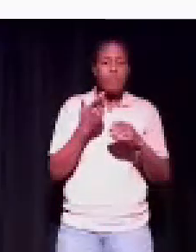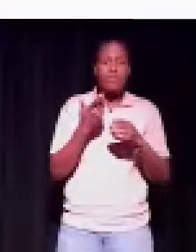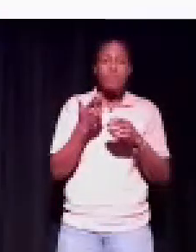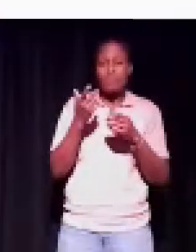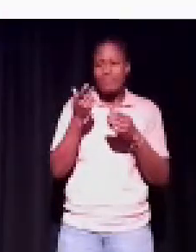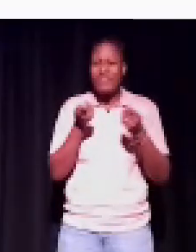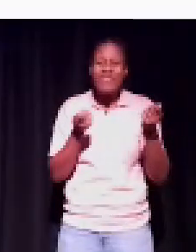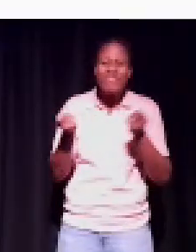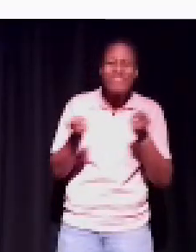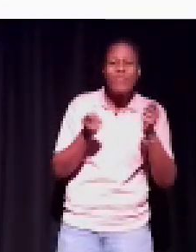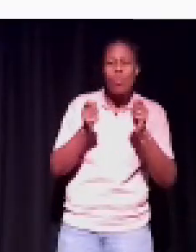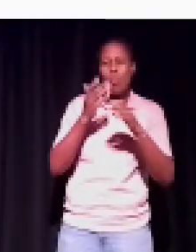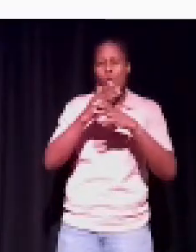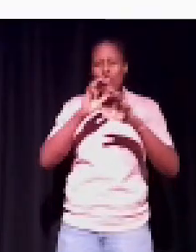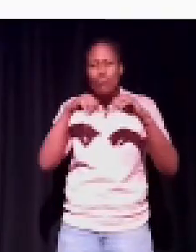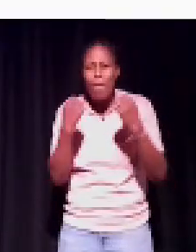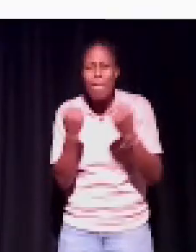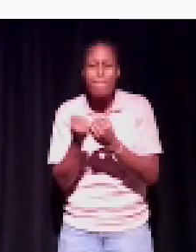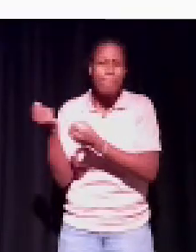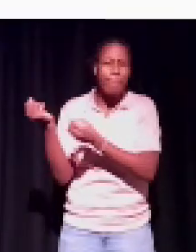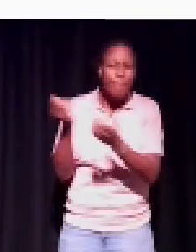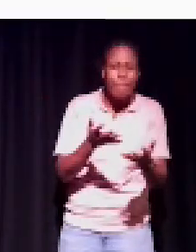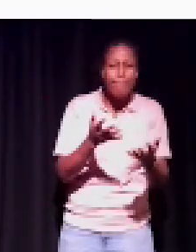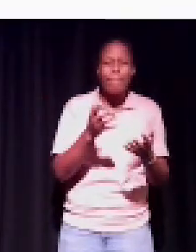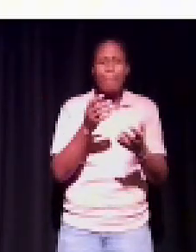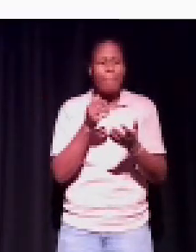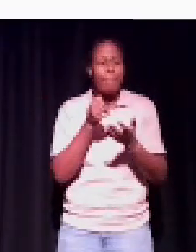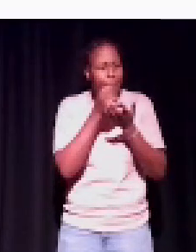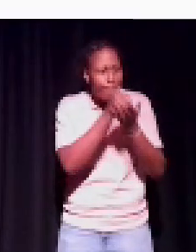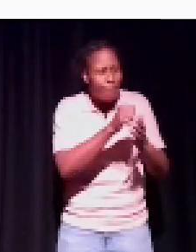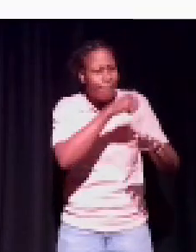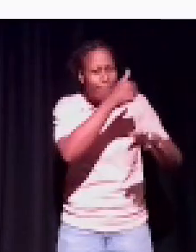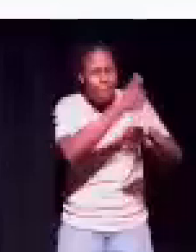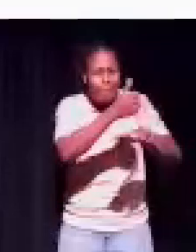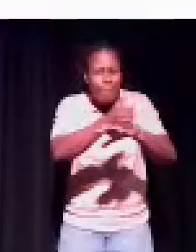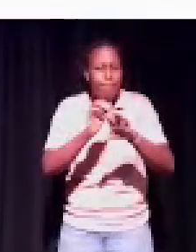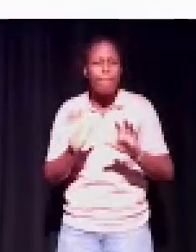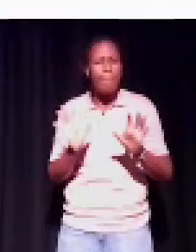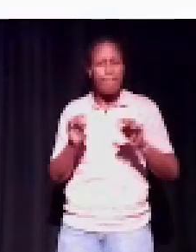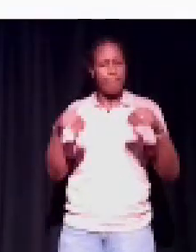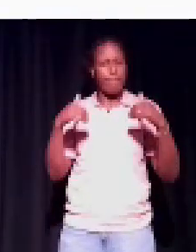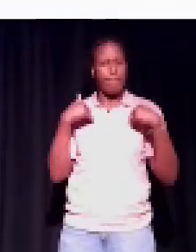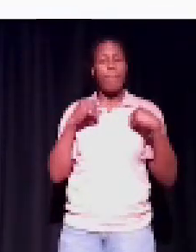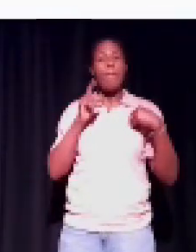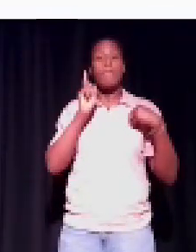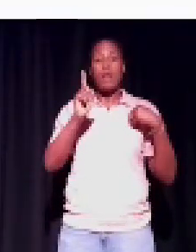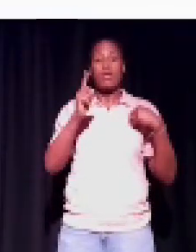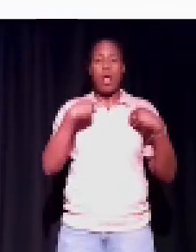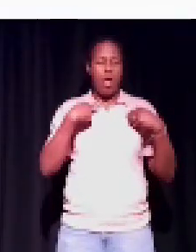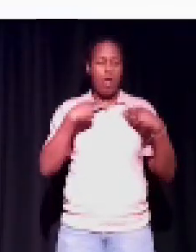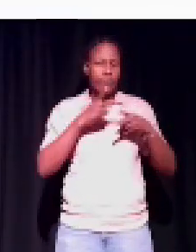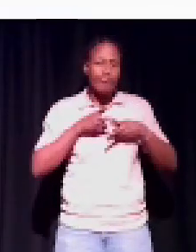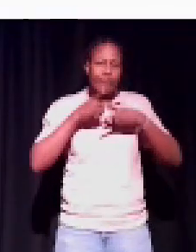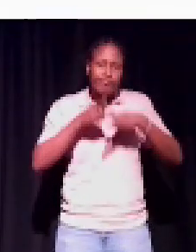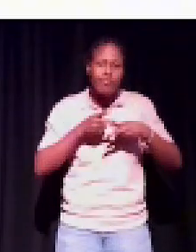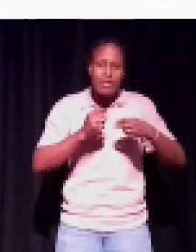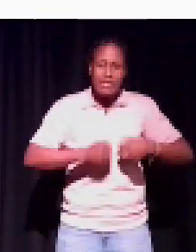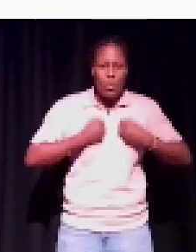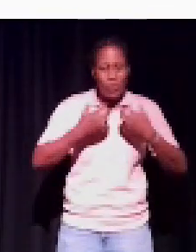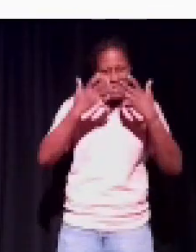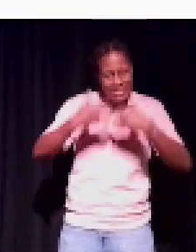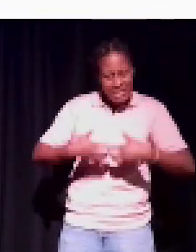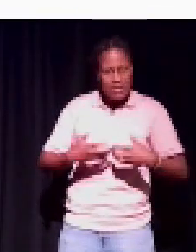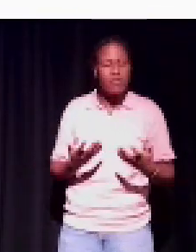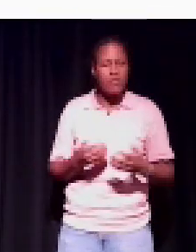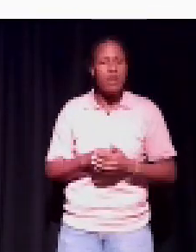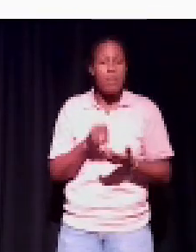delivery or helping people set things up, but I do look after the tech we have and make sure that the tech